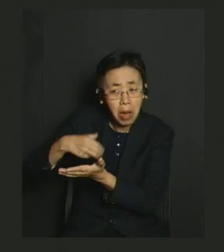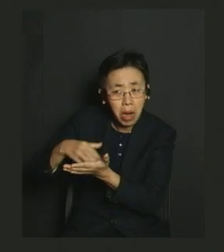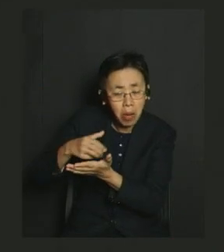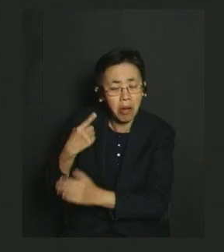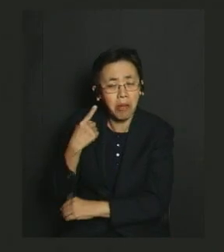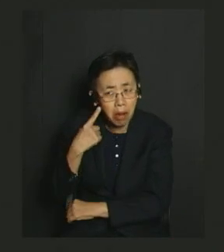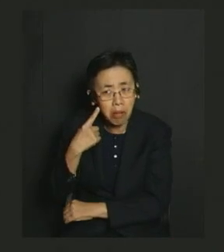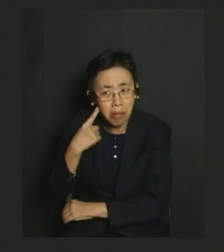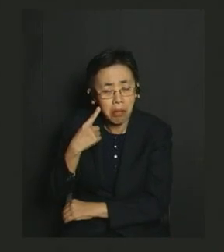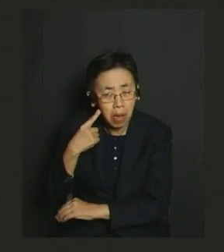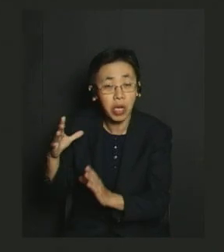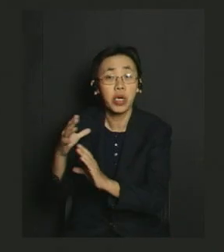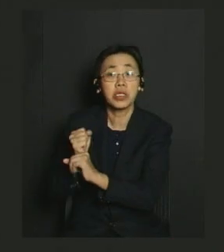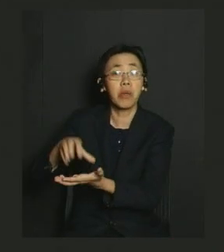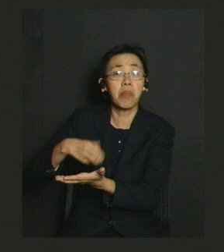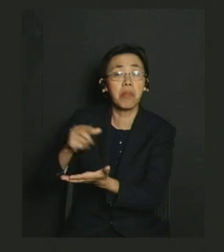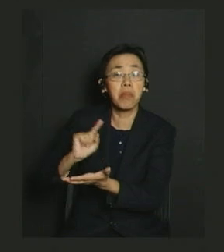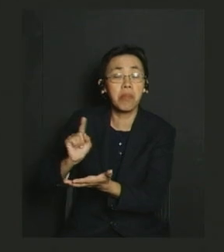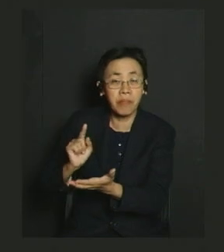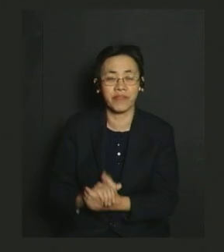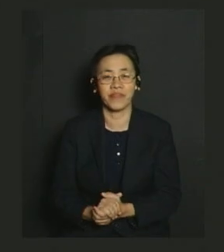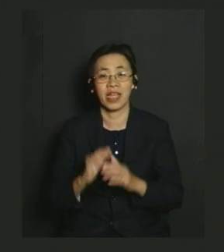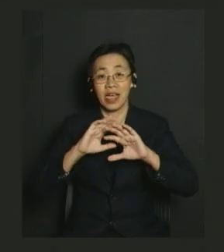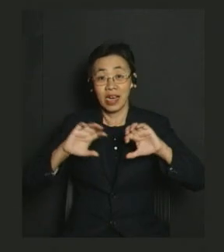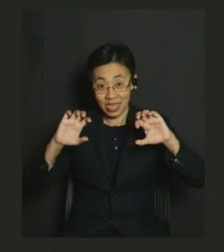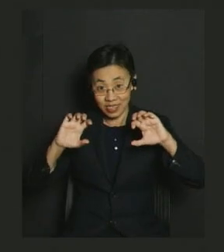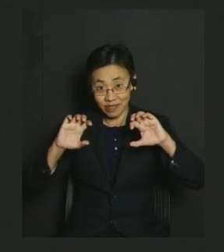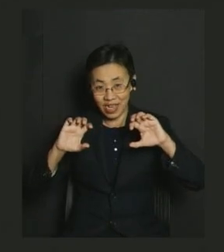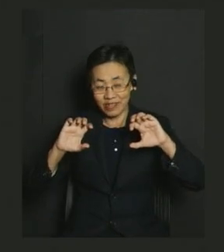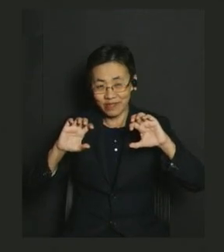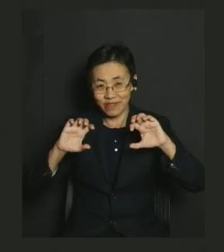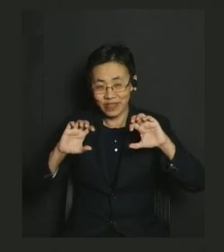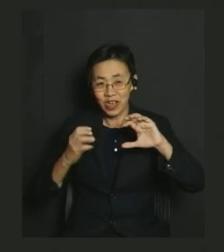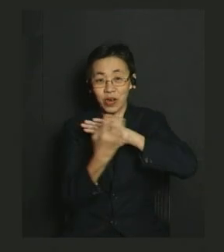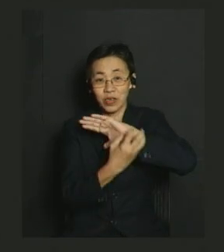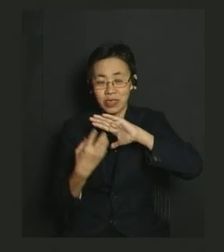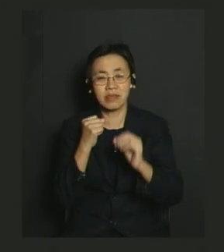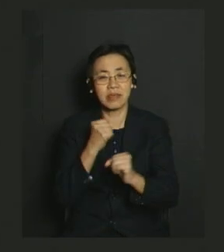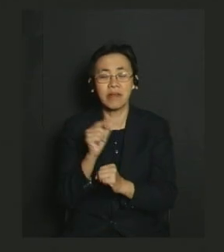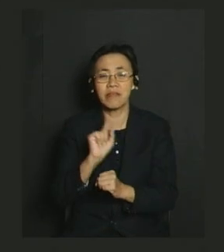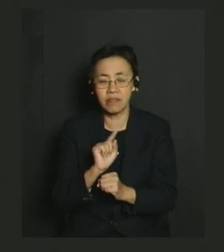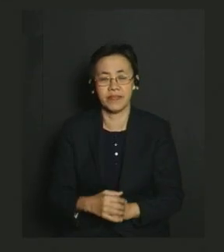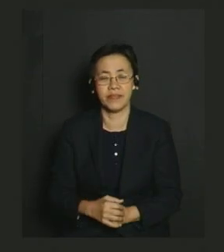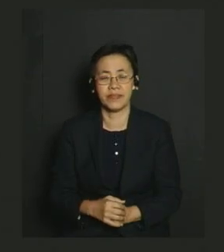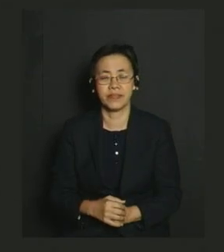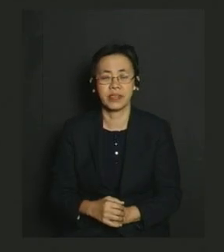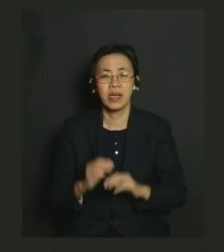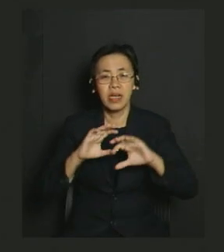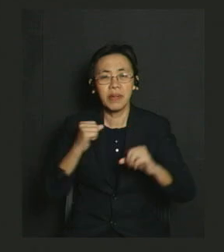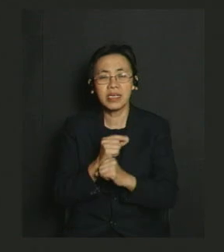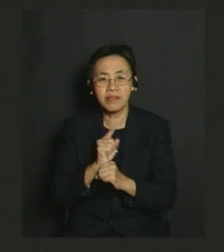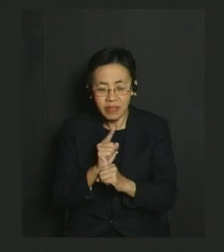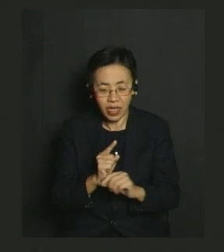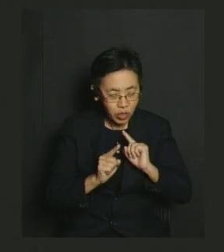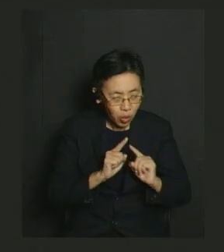only thing that local government can do is to bonding the social contract. How we can make the social contract